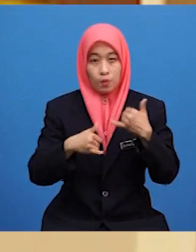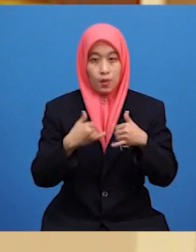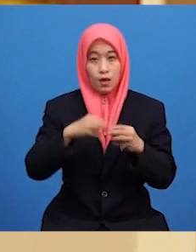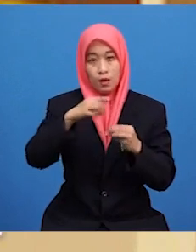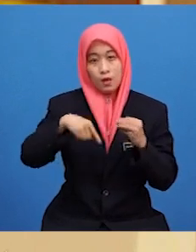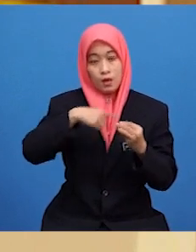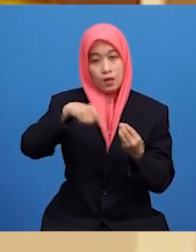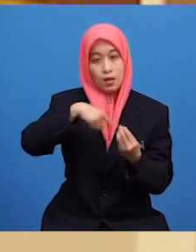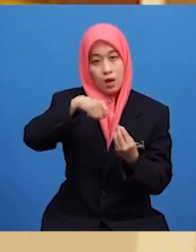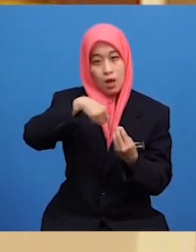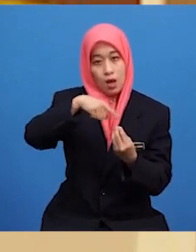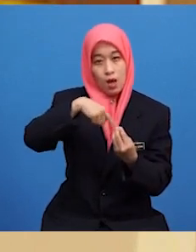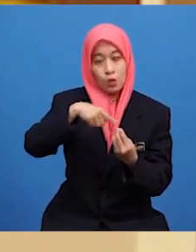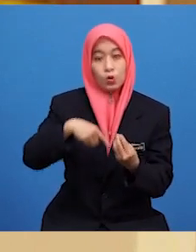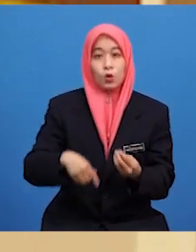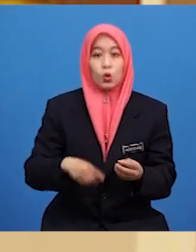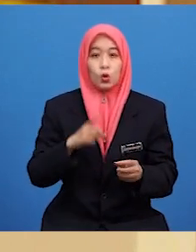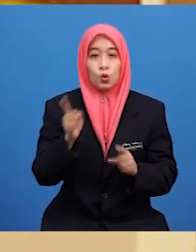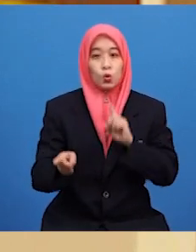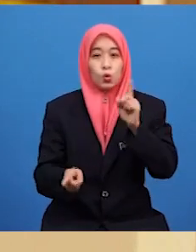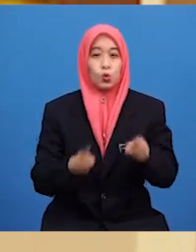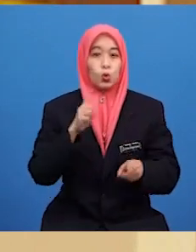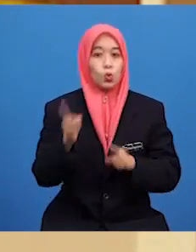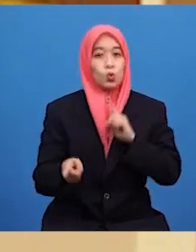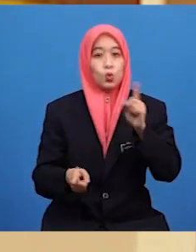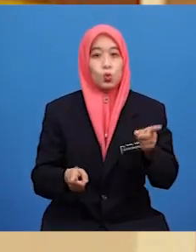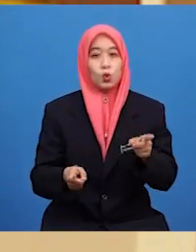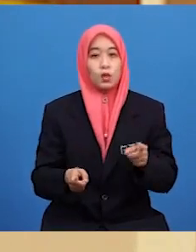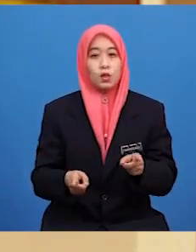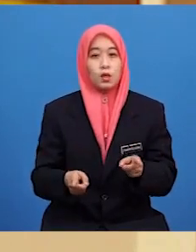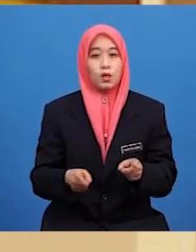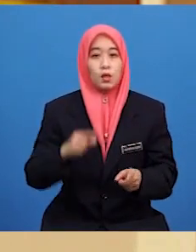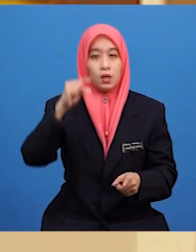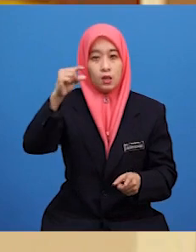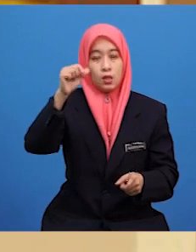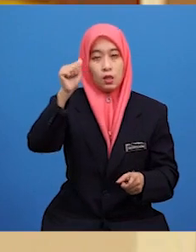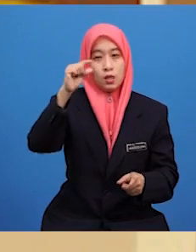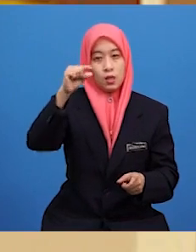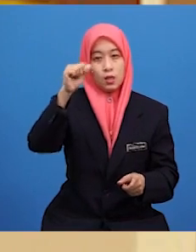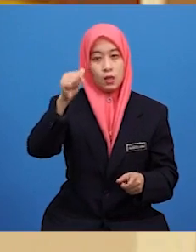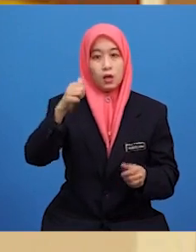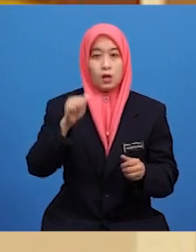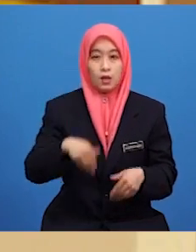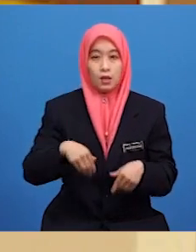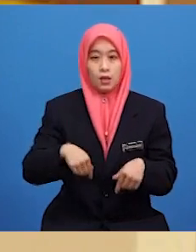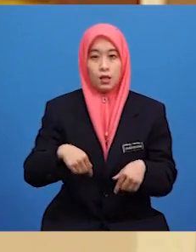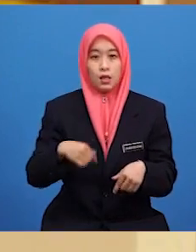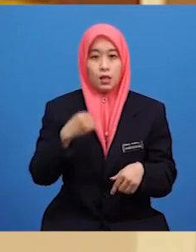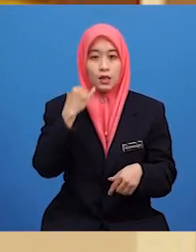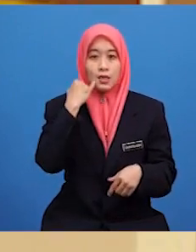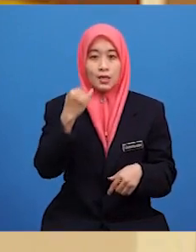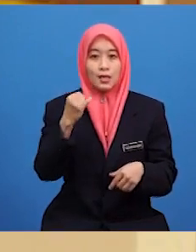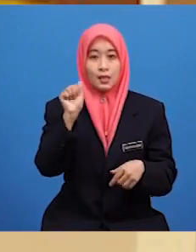around. Do, do, do, do, do. Gaga here is a